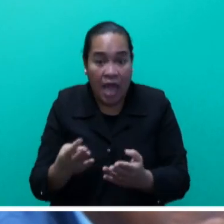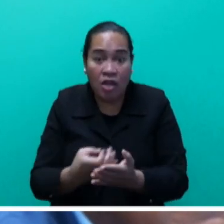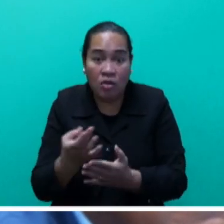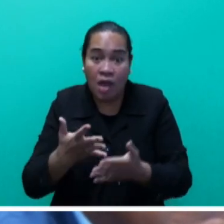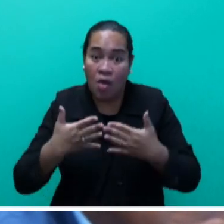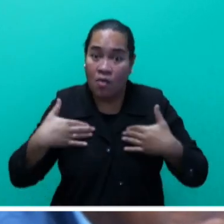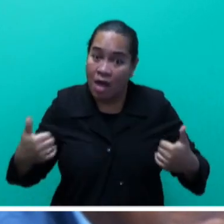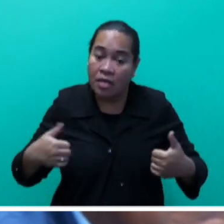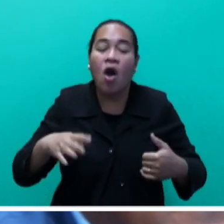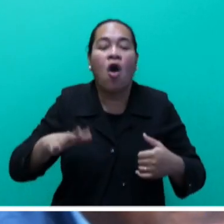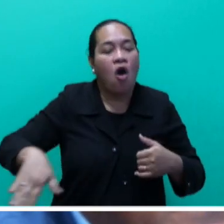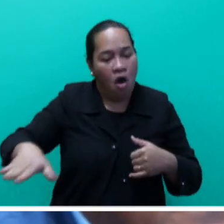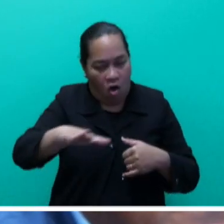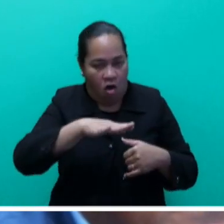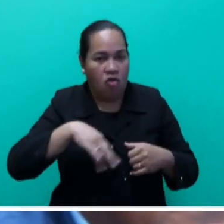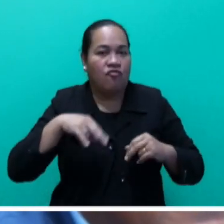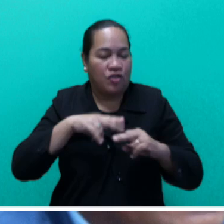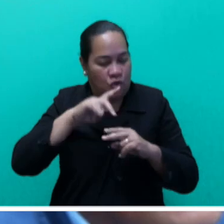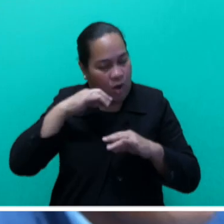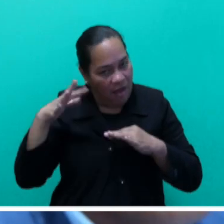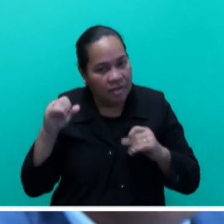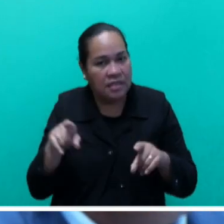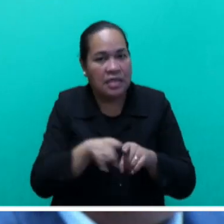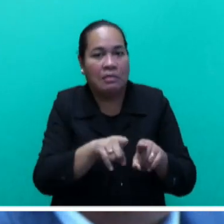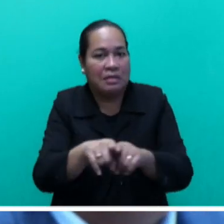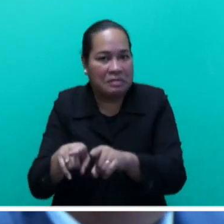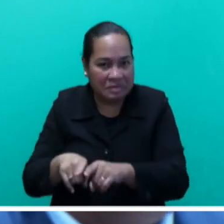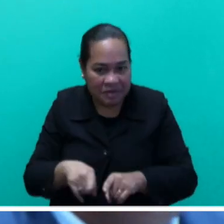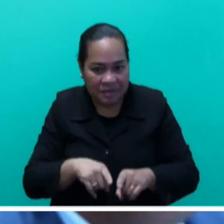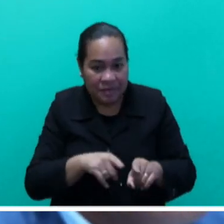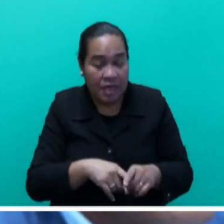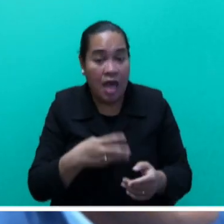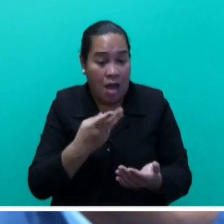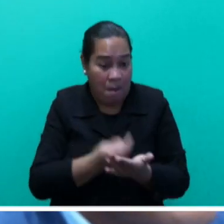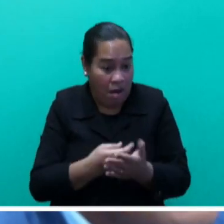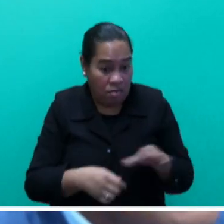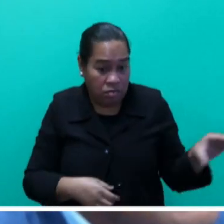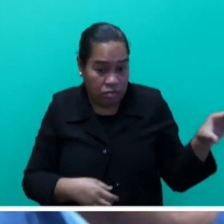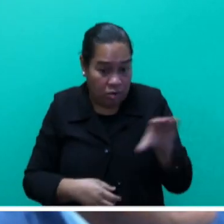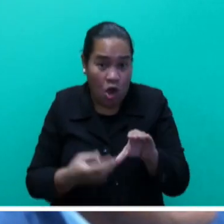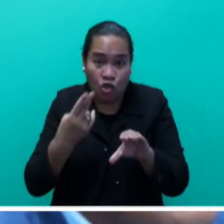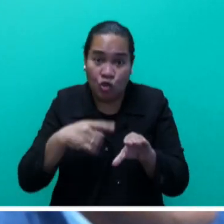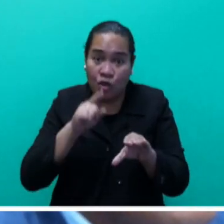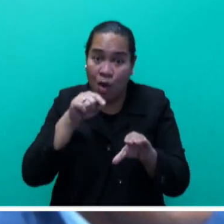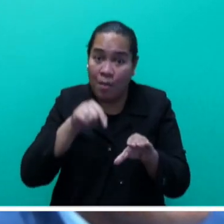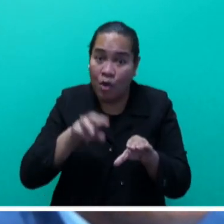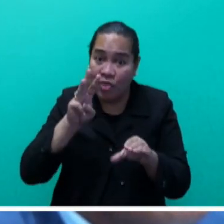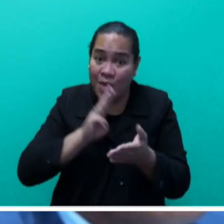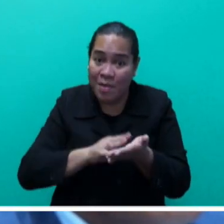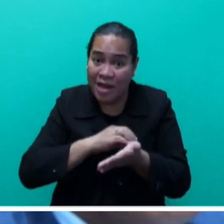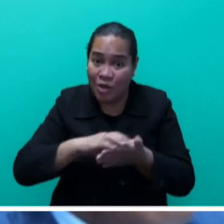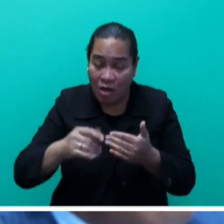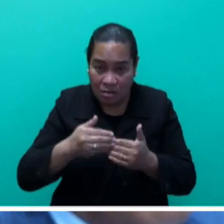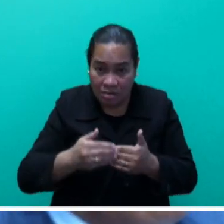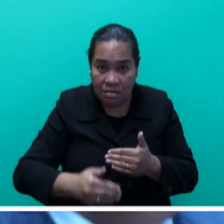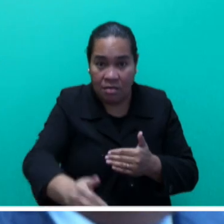equitably. Mr. Speaker, sir, the Ministry has been allocated a total of 21.3 million for the next financial